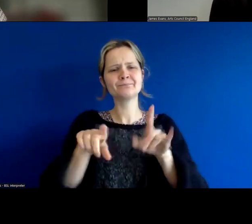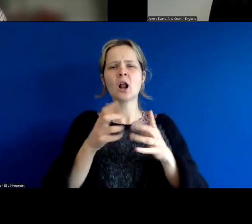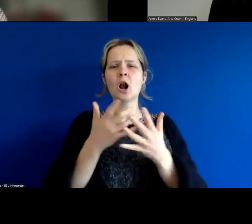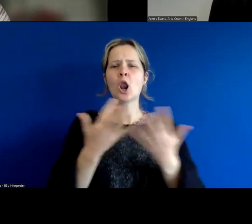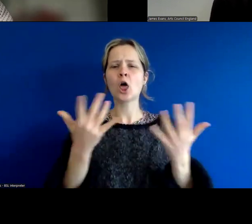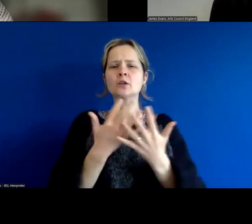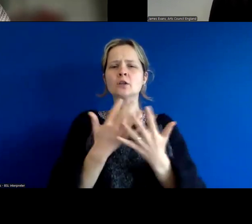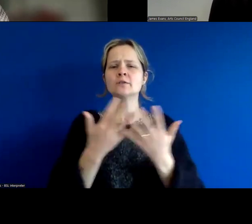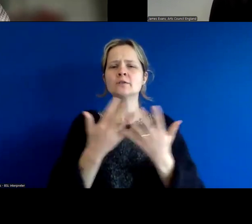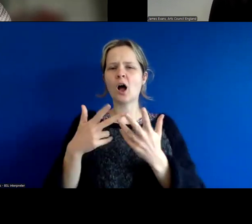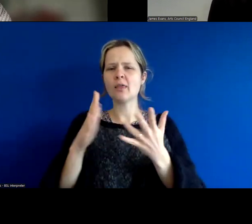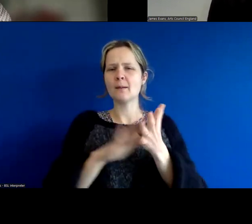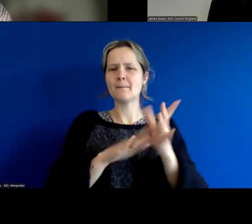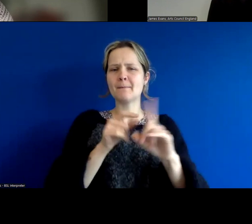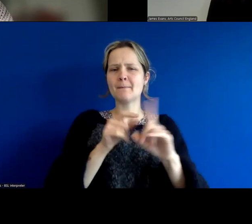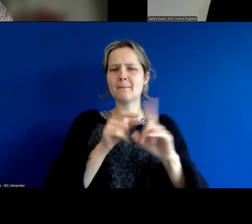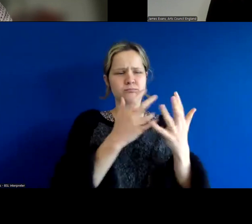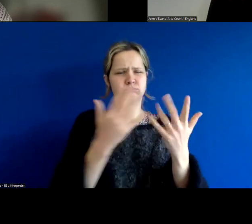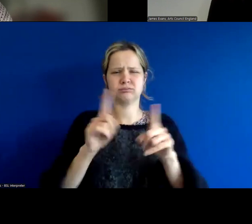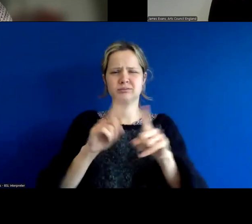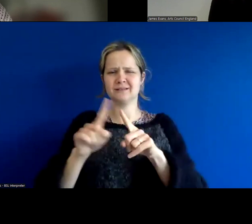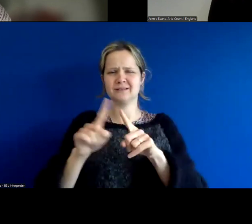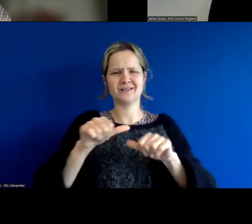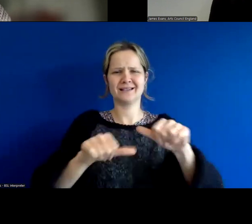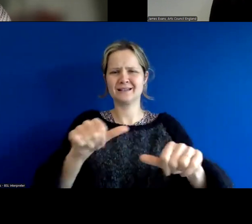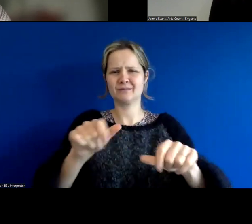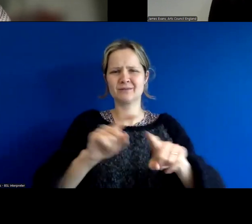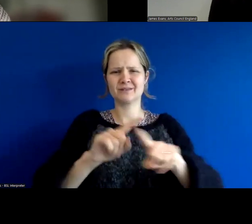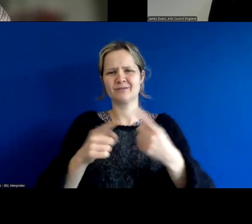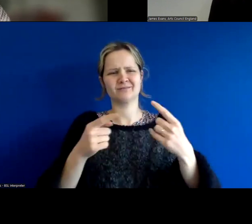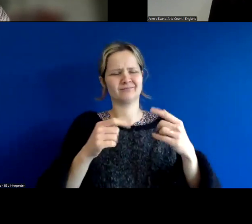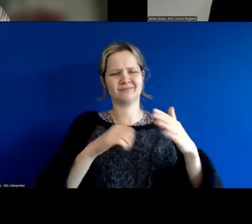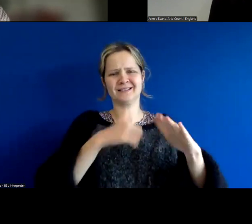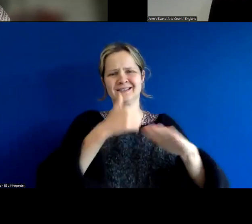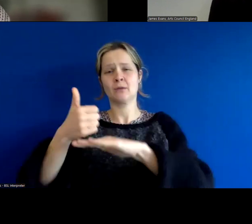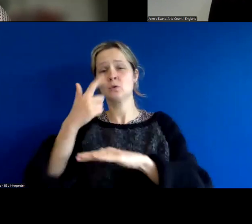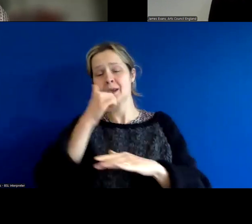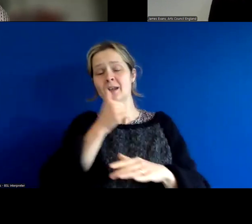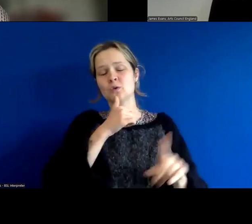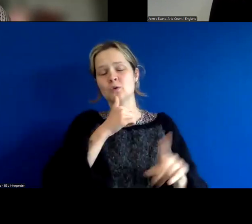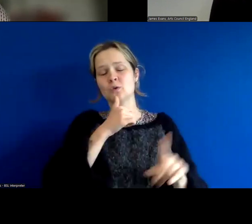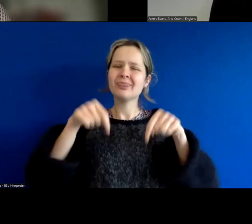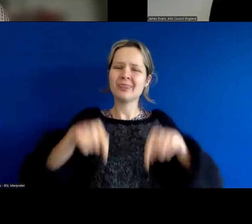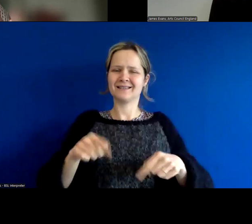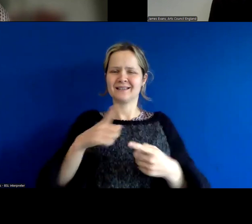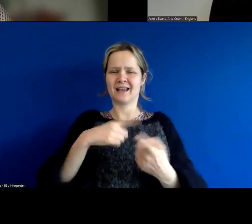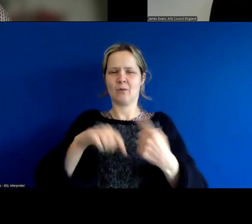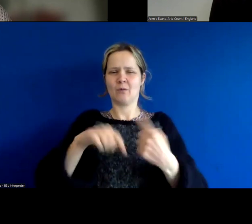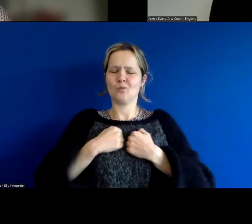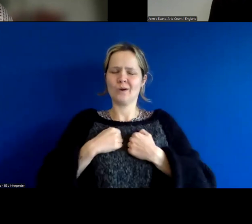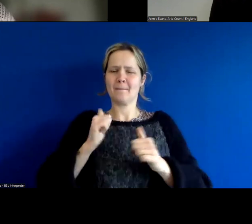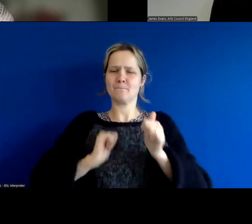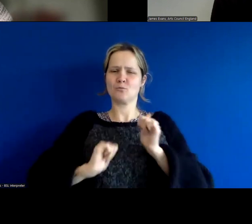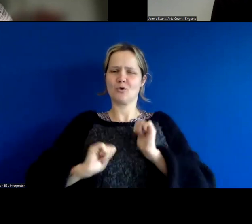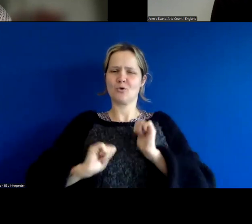I would say that as well. There are other maps and other systems that you might want to use as well, but we are really proud of ours, as I said, being this kind of